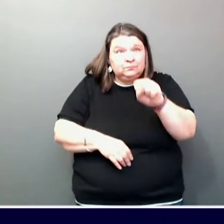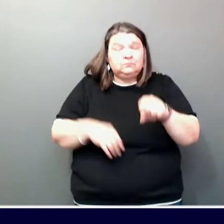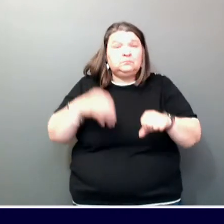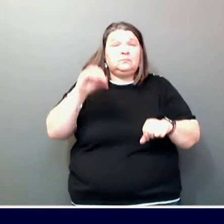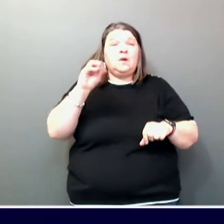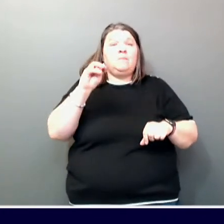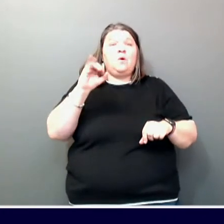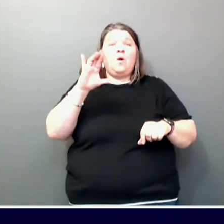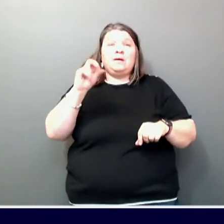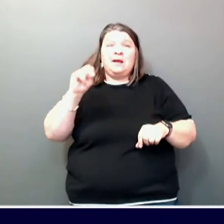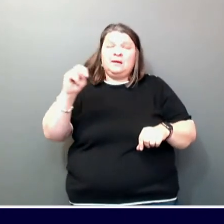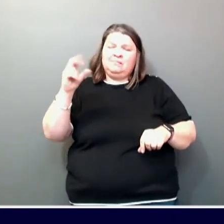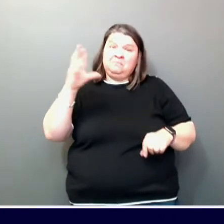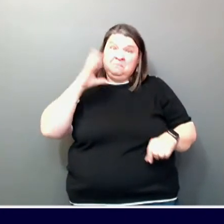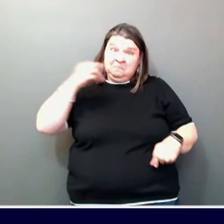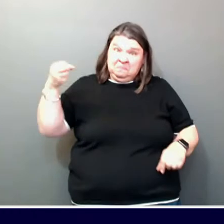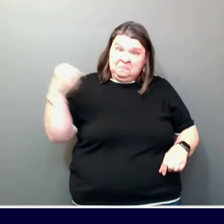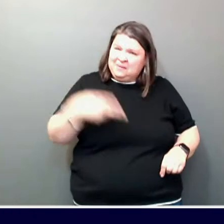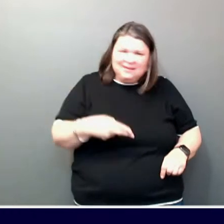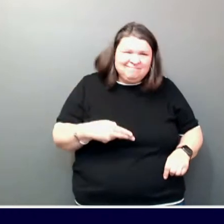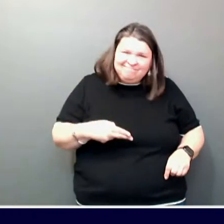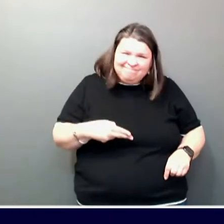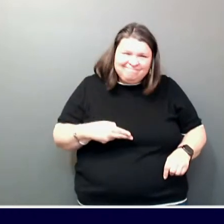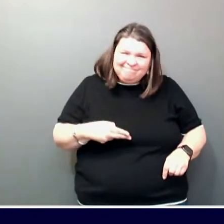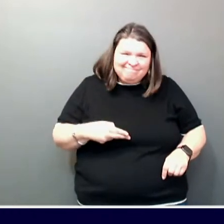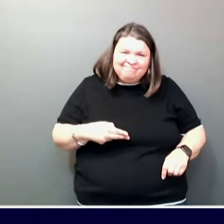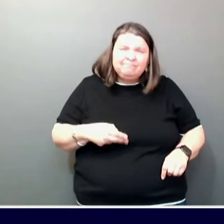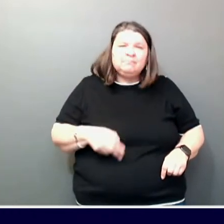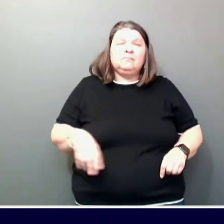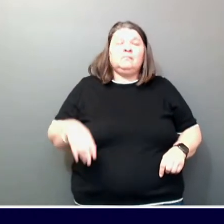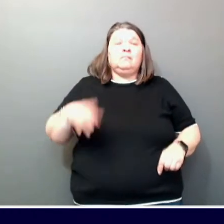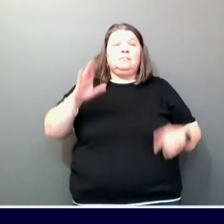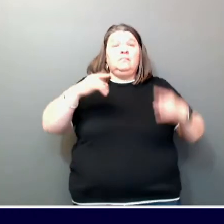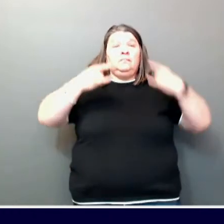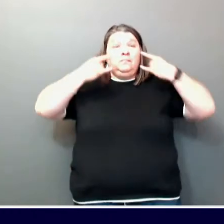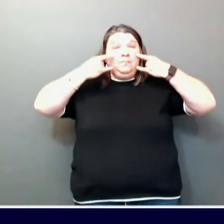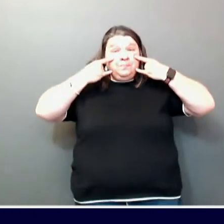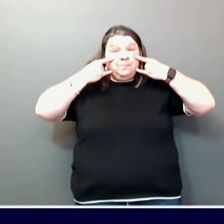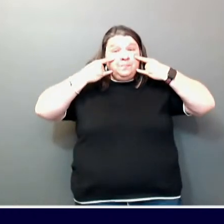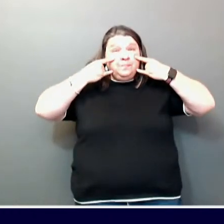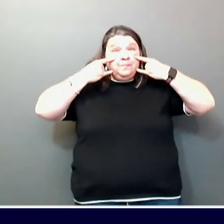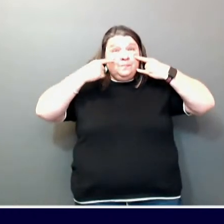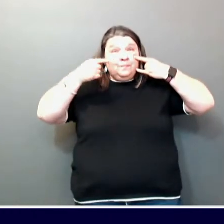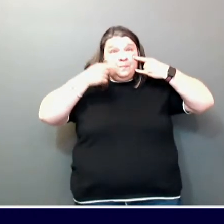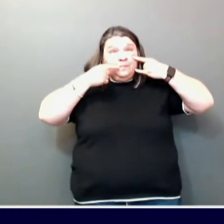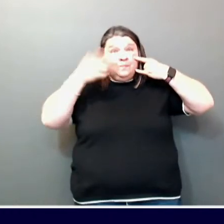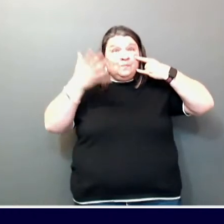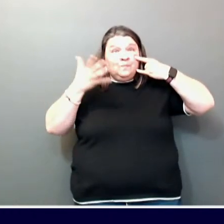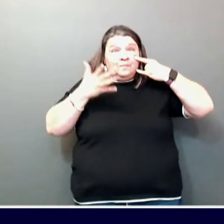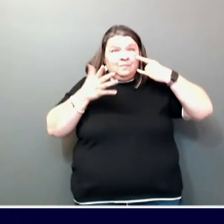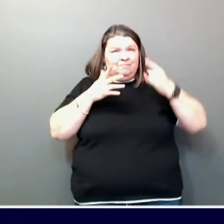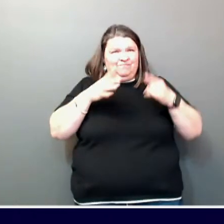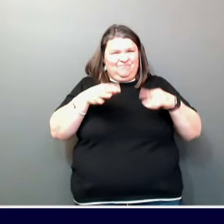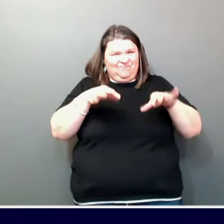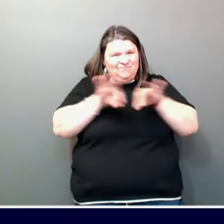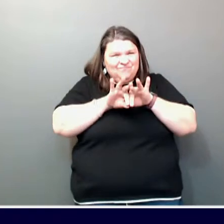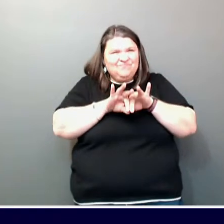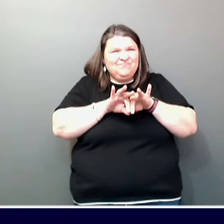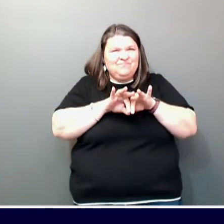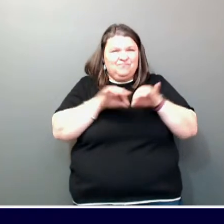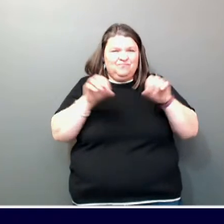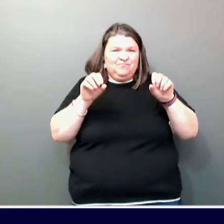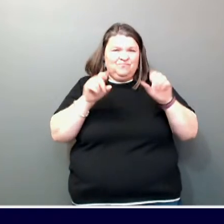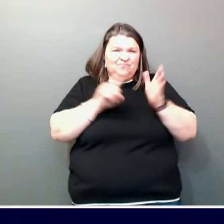The reason for removing the mask requirement from the contact tracing is as follows. Basically on January 12th, what I went out and